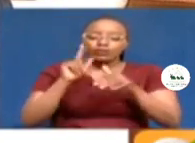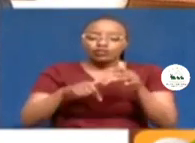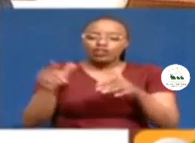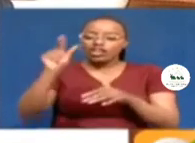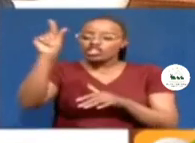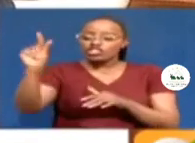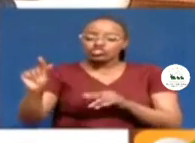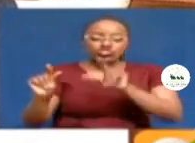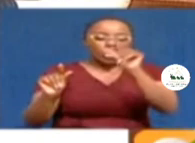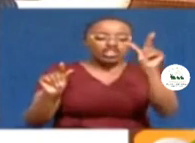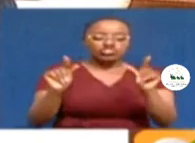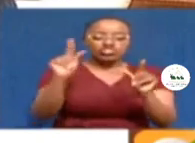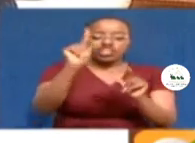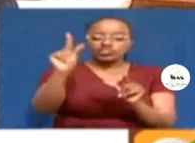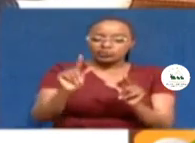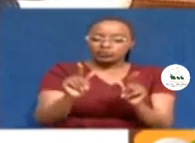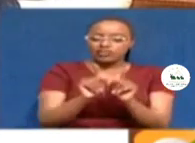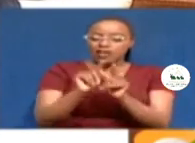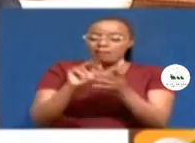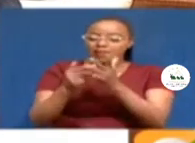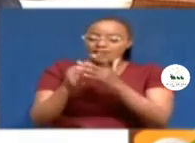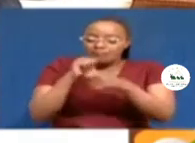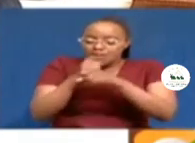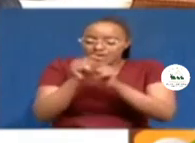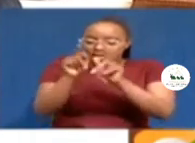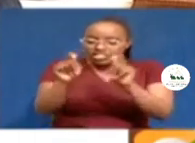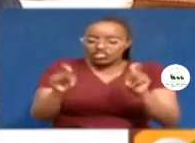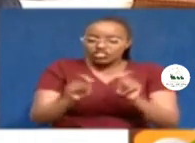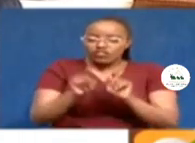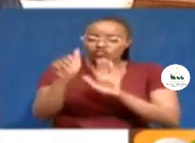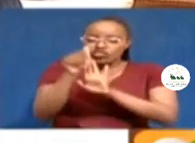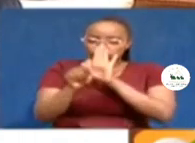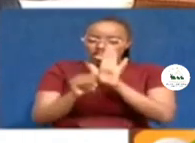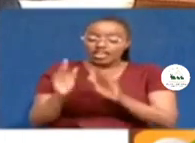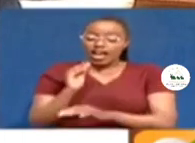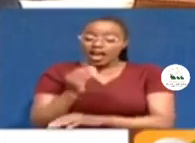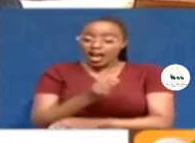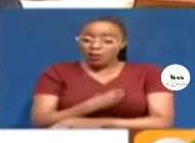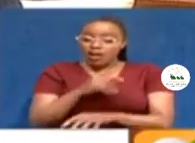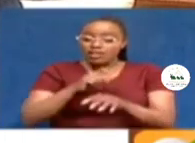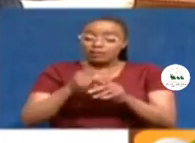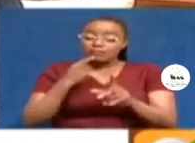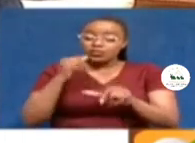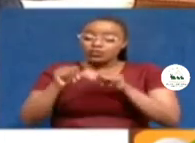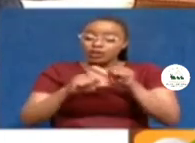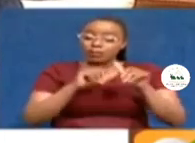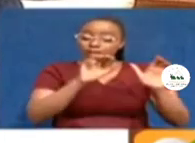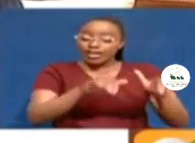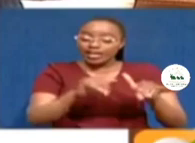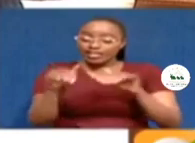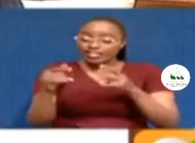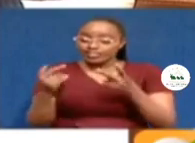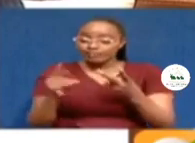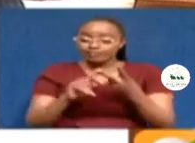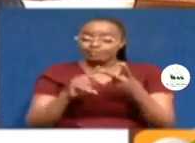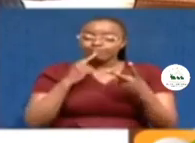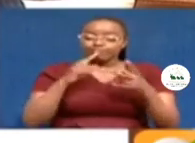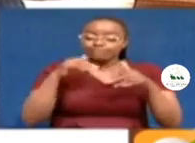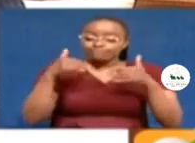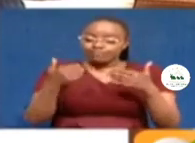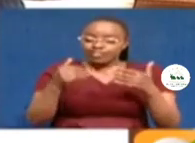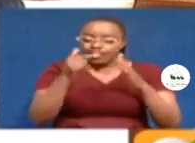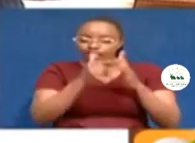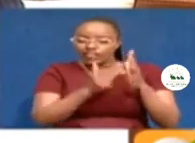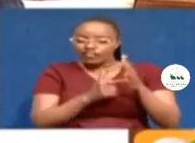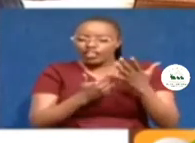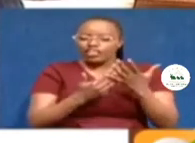the regionalization, the ethnicization of our agenda. And when they talk about agriculture, they talk about health, they talk